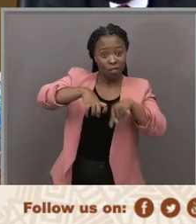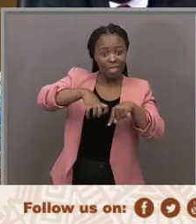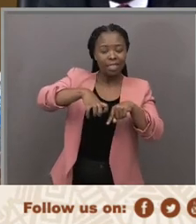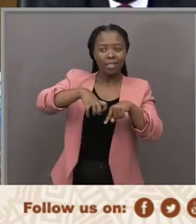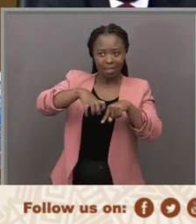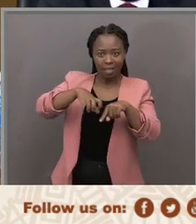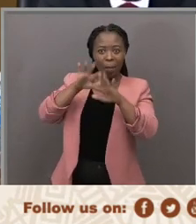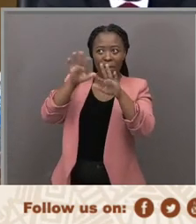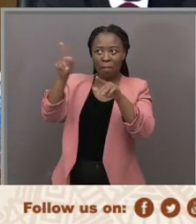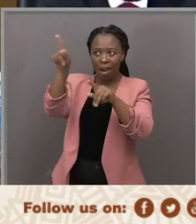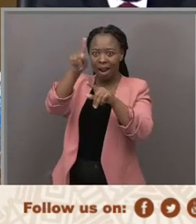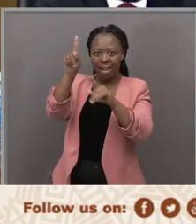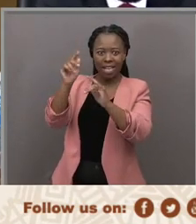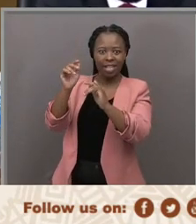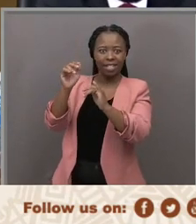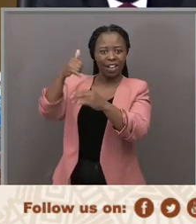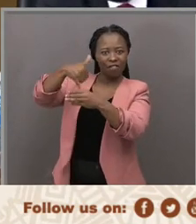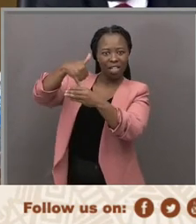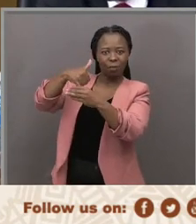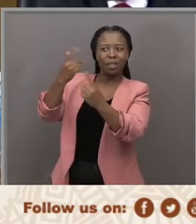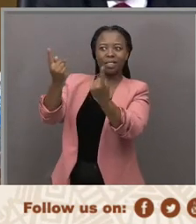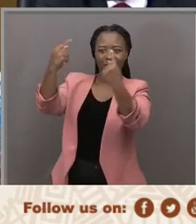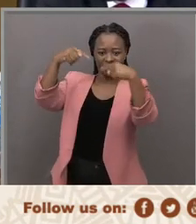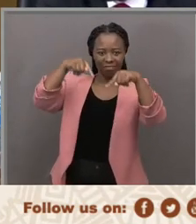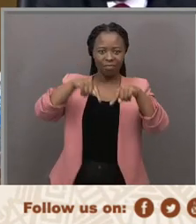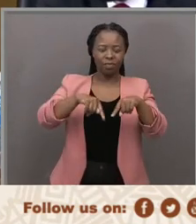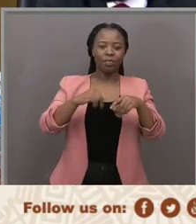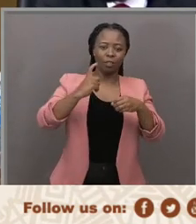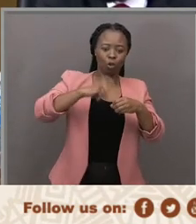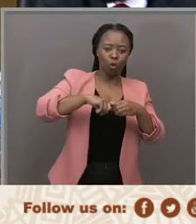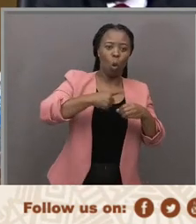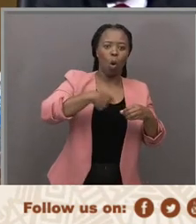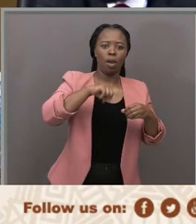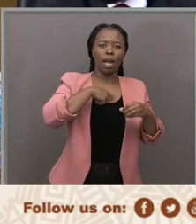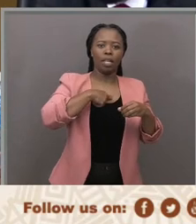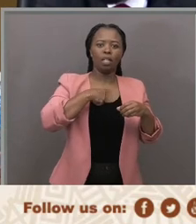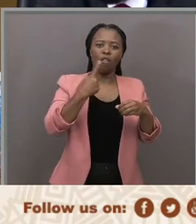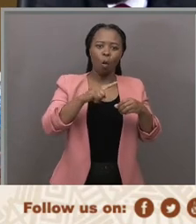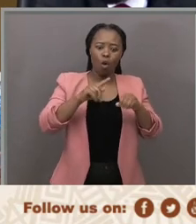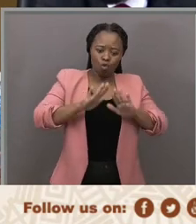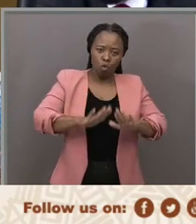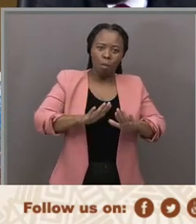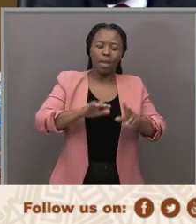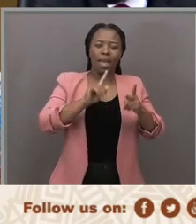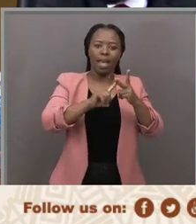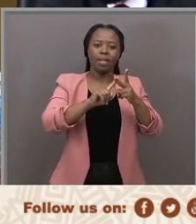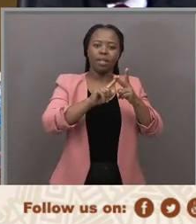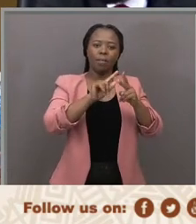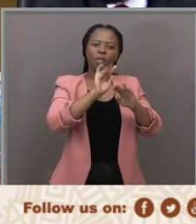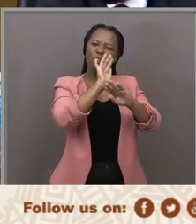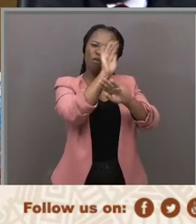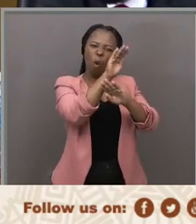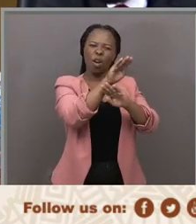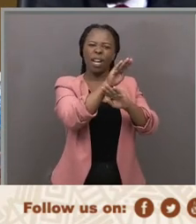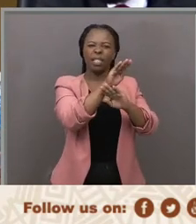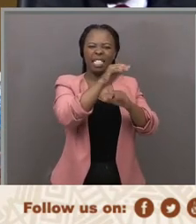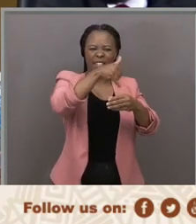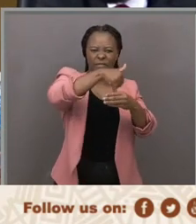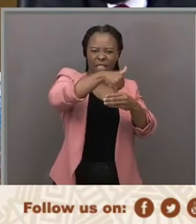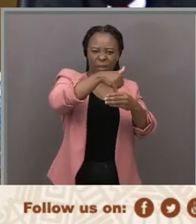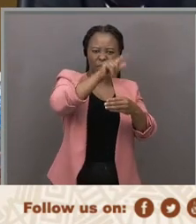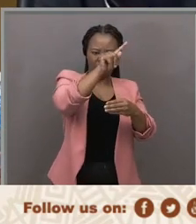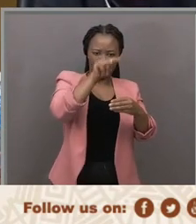that grows, that is a preferred destination for domestic and foreign direct investment. And we want to deal with issues